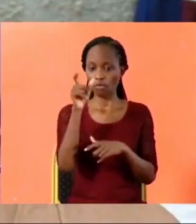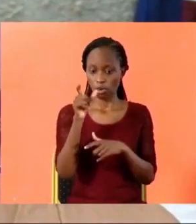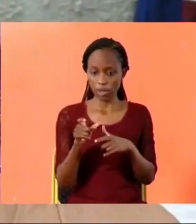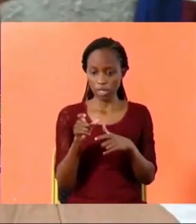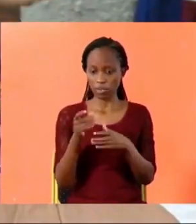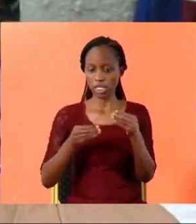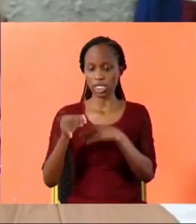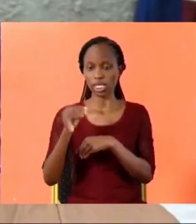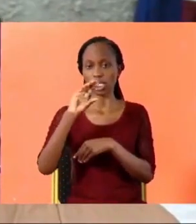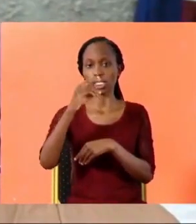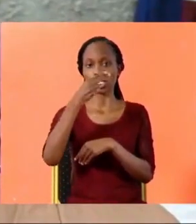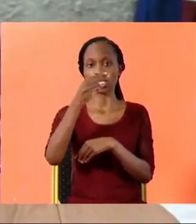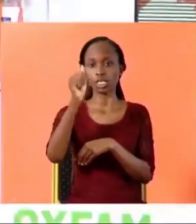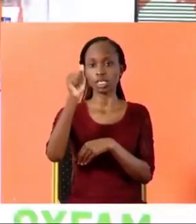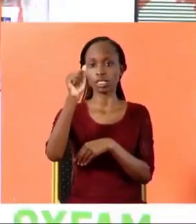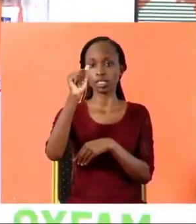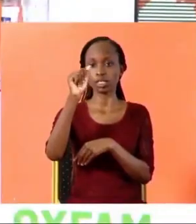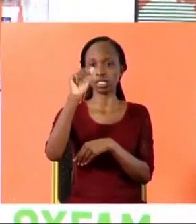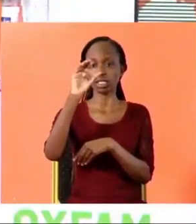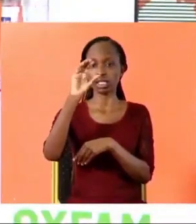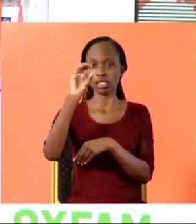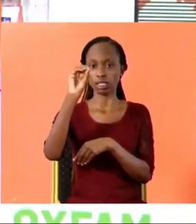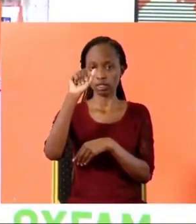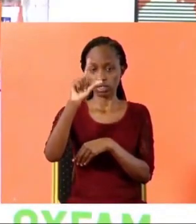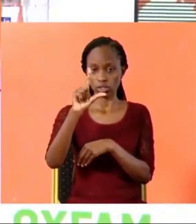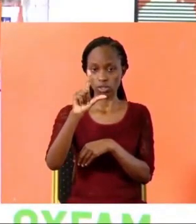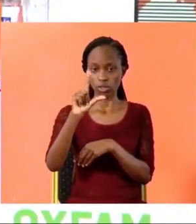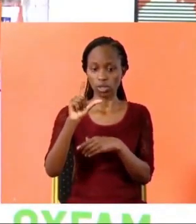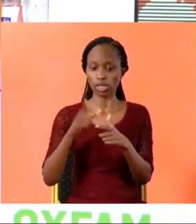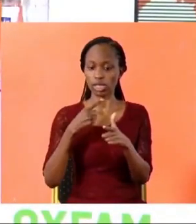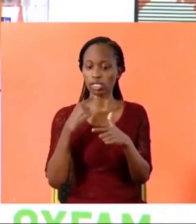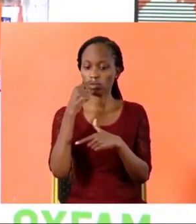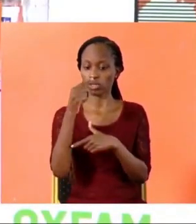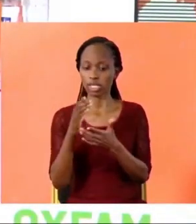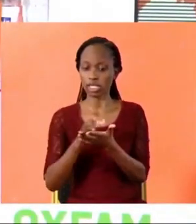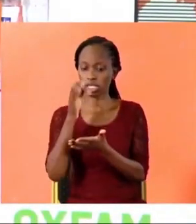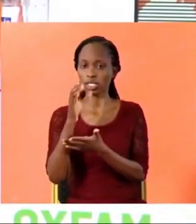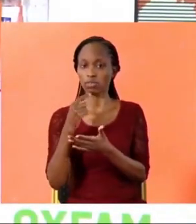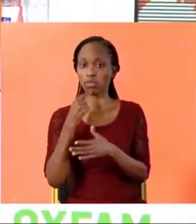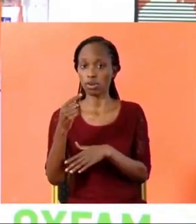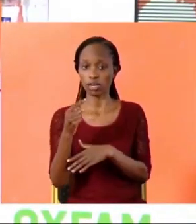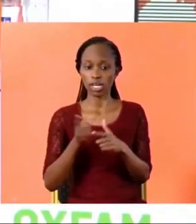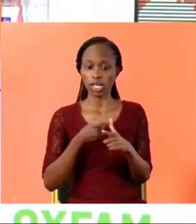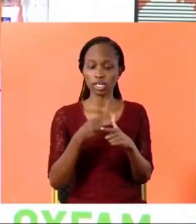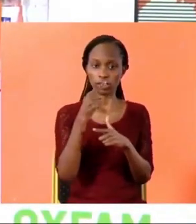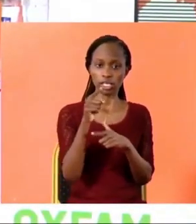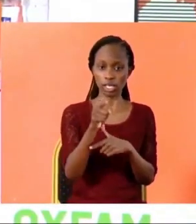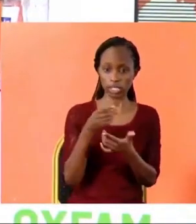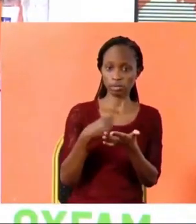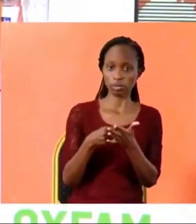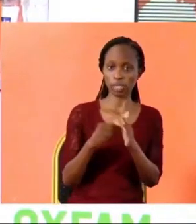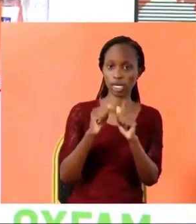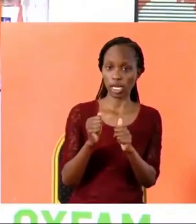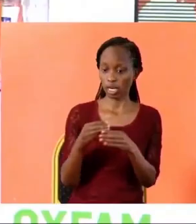then a tin, for example, goes for 100 bob, and then you say this amount of money can buy